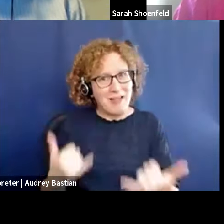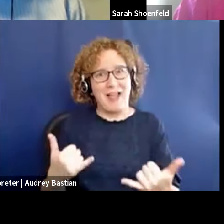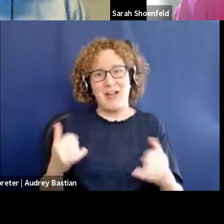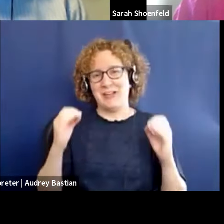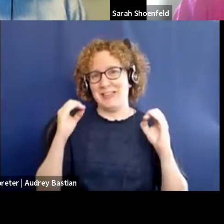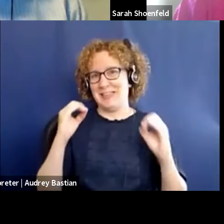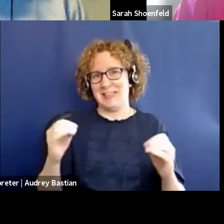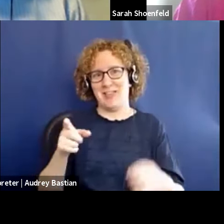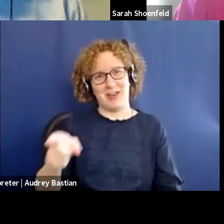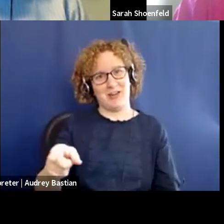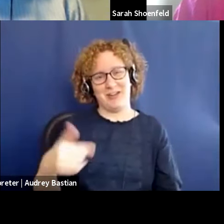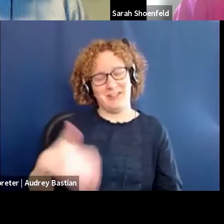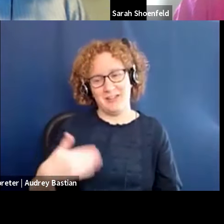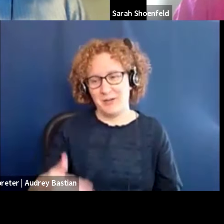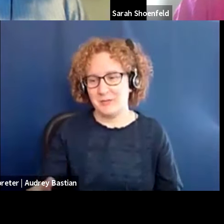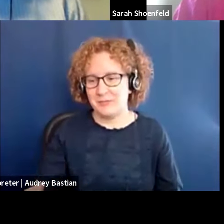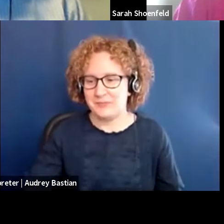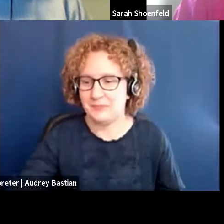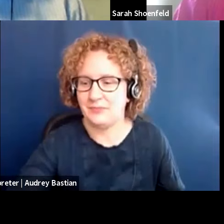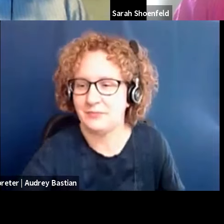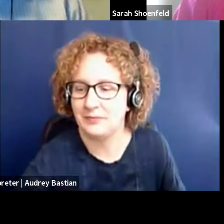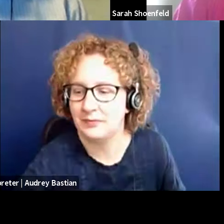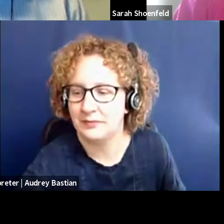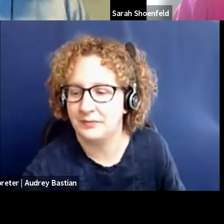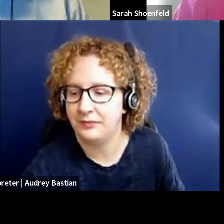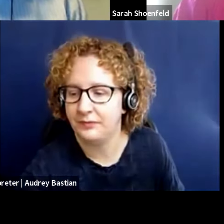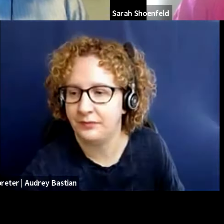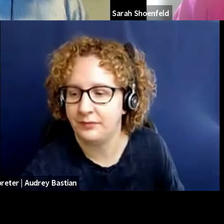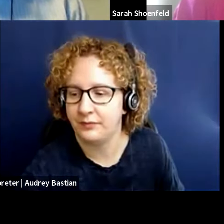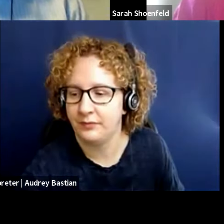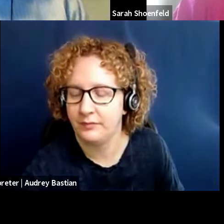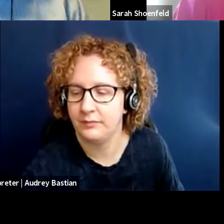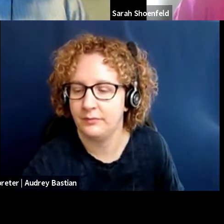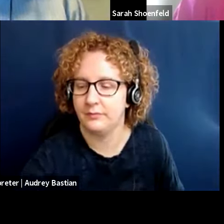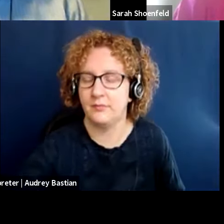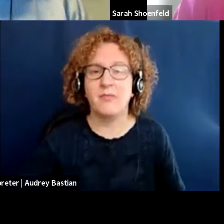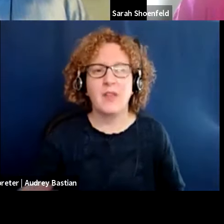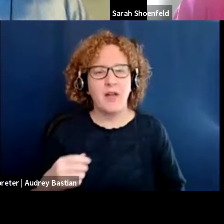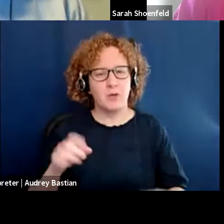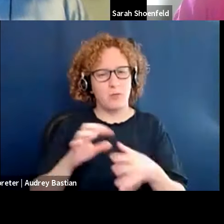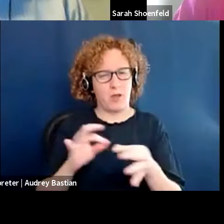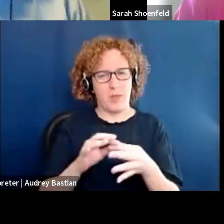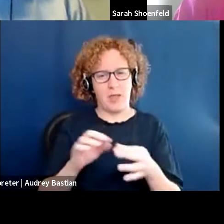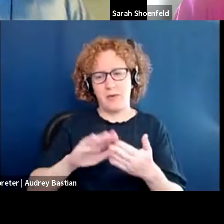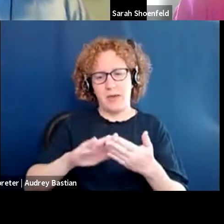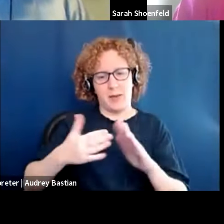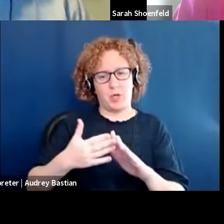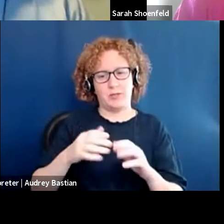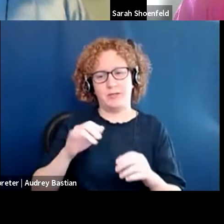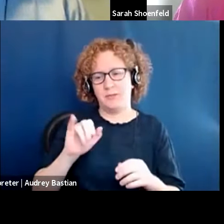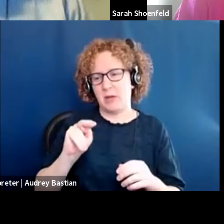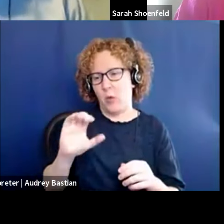week. But I want to say one more thing. I have to talk about Neighbors Incorporated and Marvin Kaplan. I have to mention